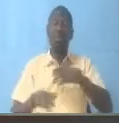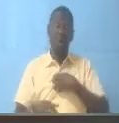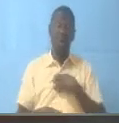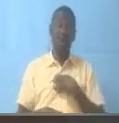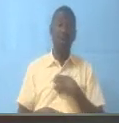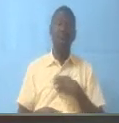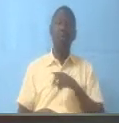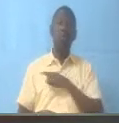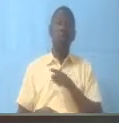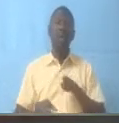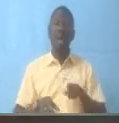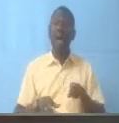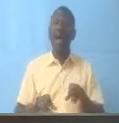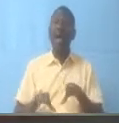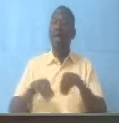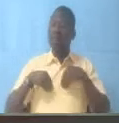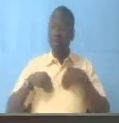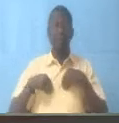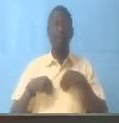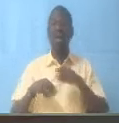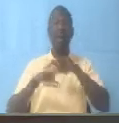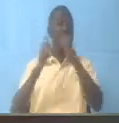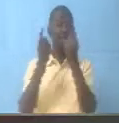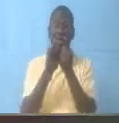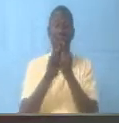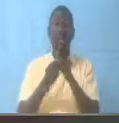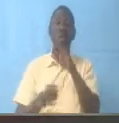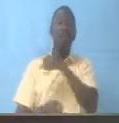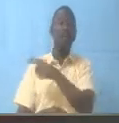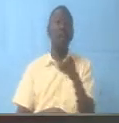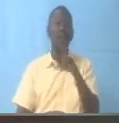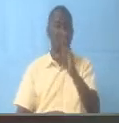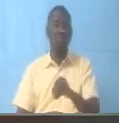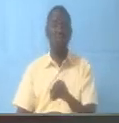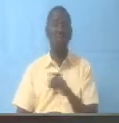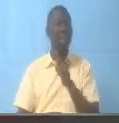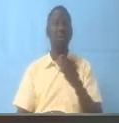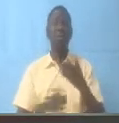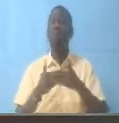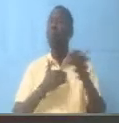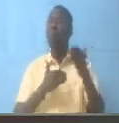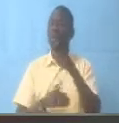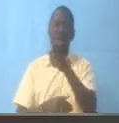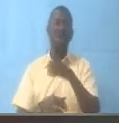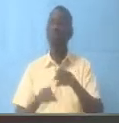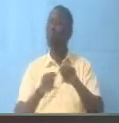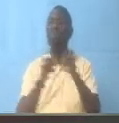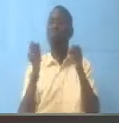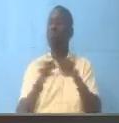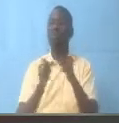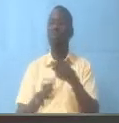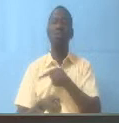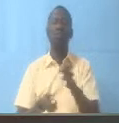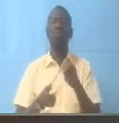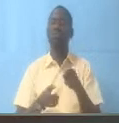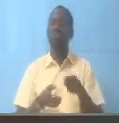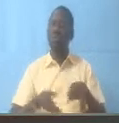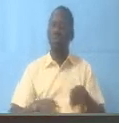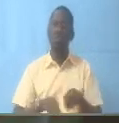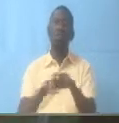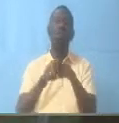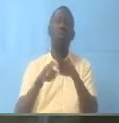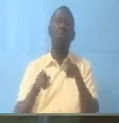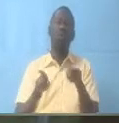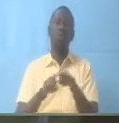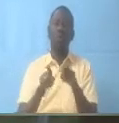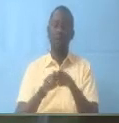it was mostly unlawful. As far as we are concerned. am nay xëtt yelleefi doomu aadama yu bëri yoo xam ne nii amoon na te loolu dëppoowutoon ak